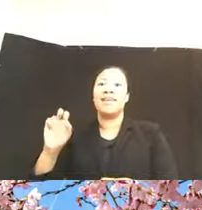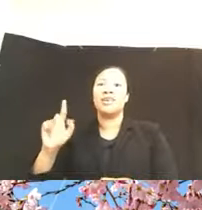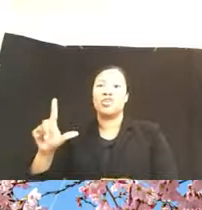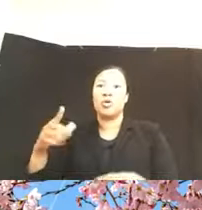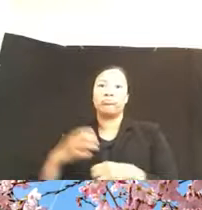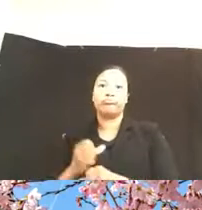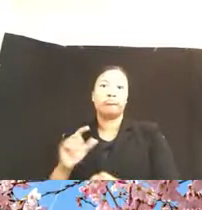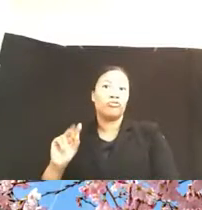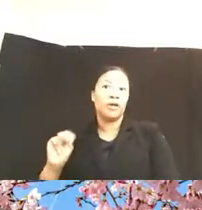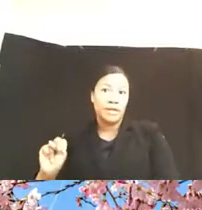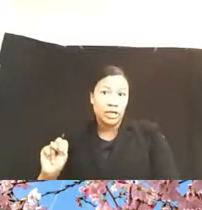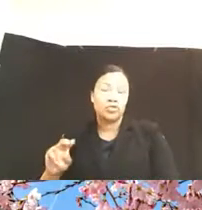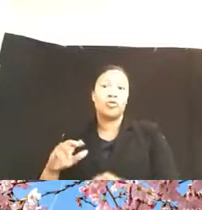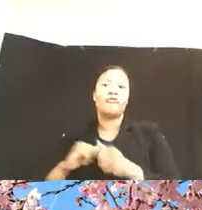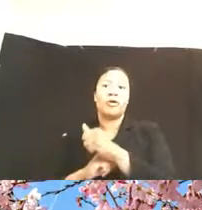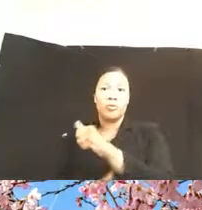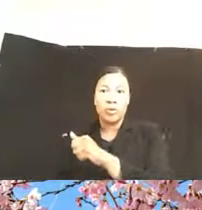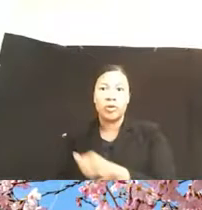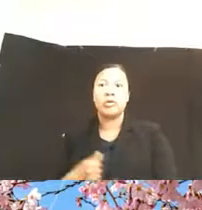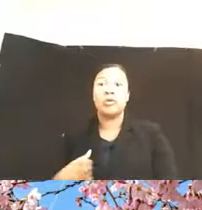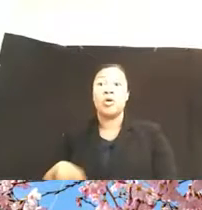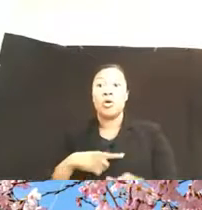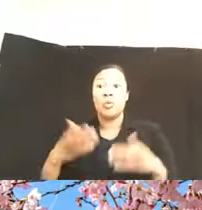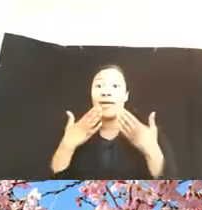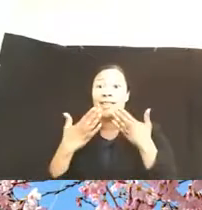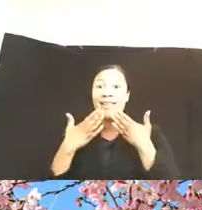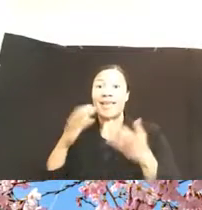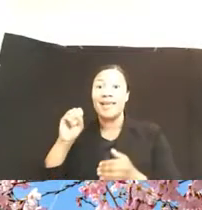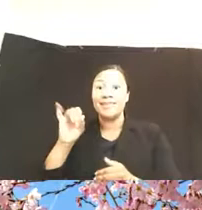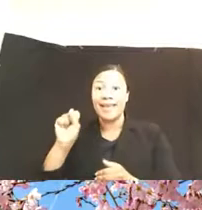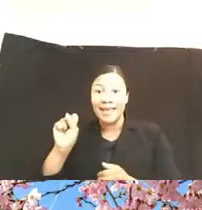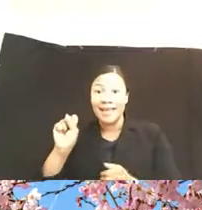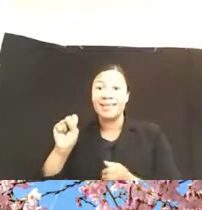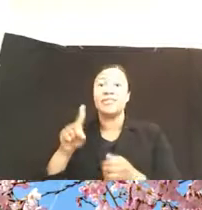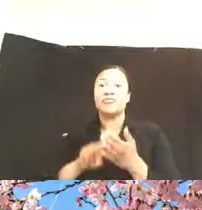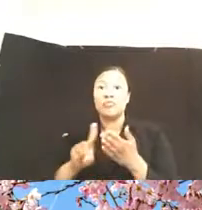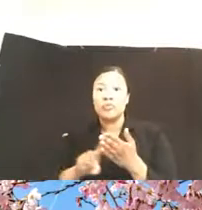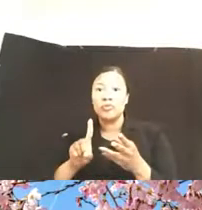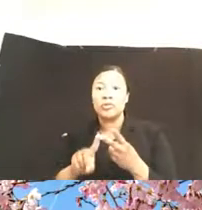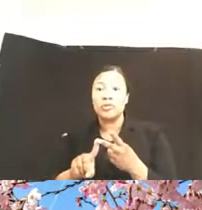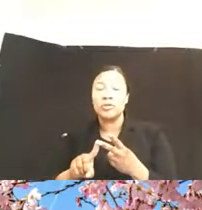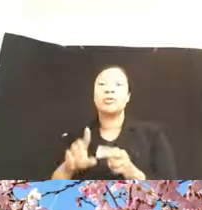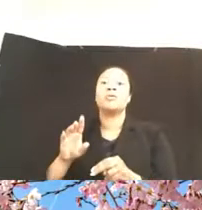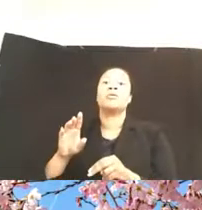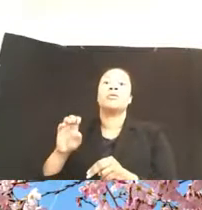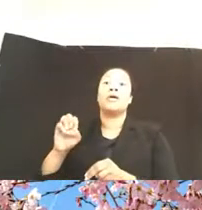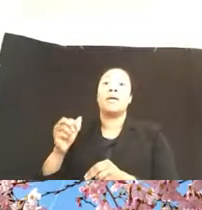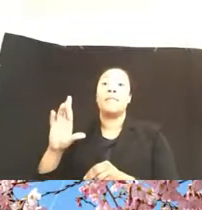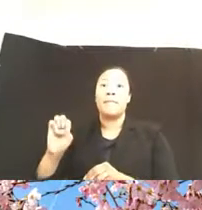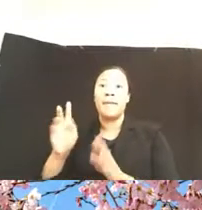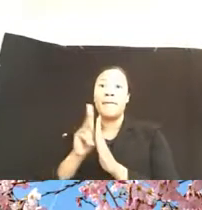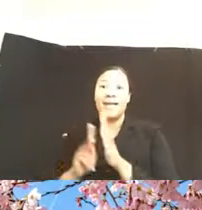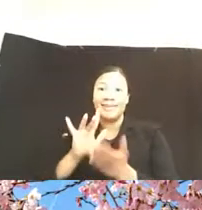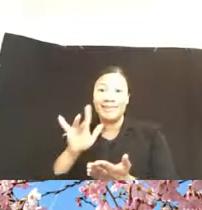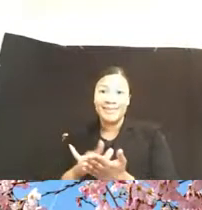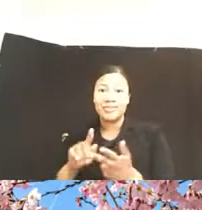Empire Research Cluster, SIS PhD Program, Anti-Racist Policy Center, and the AU